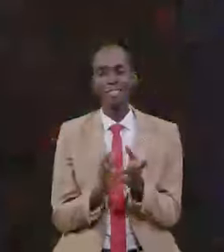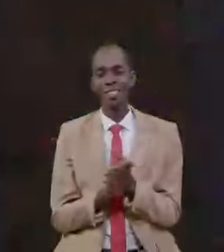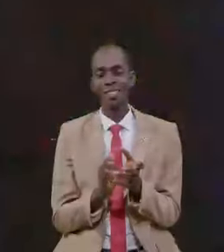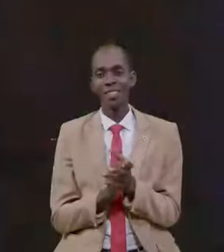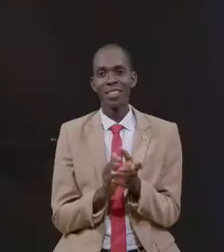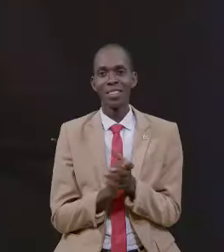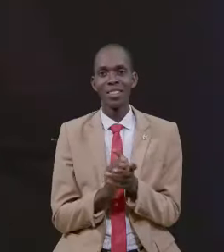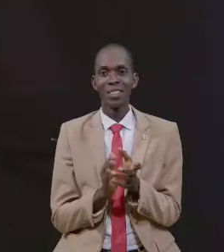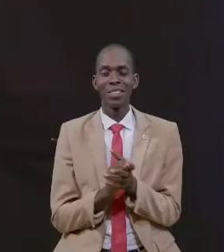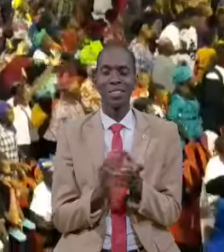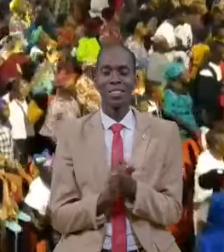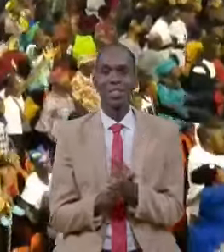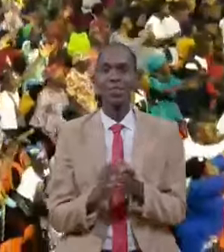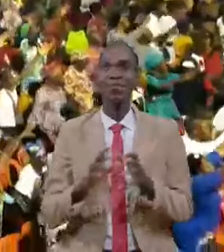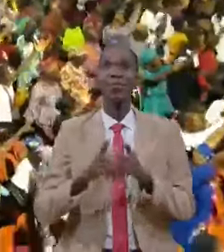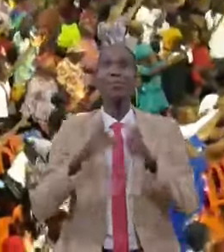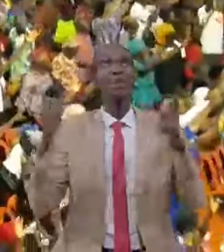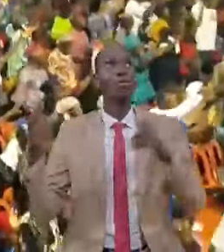Outpouring of miracle tonight.